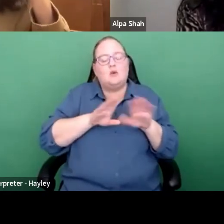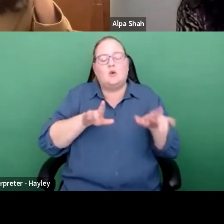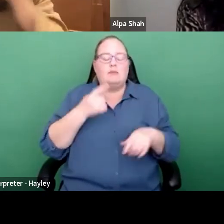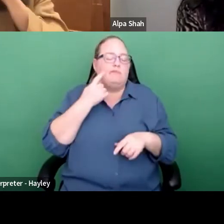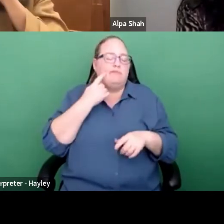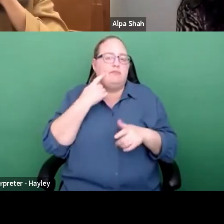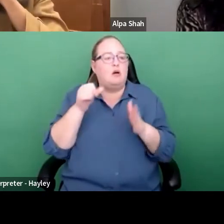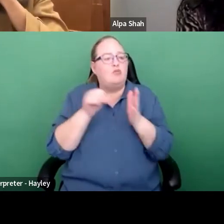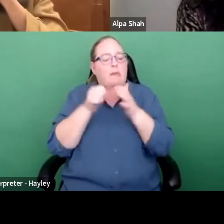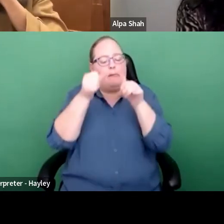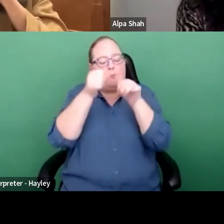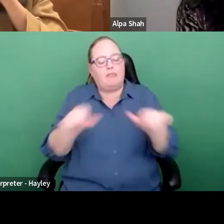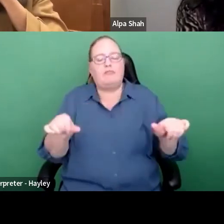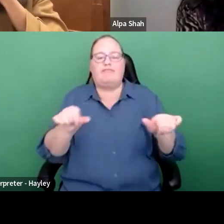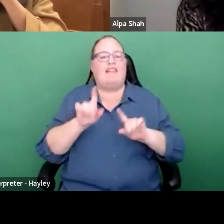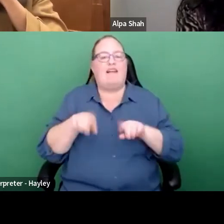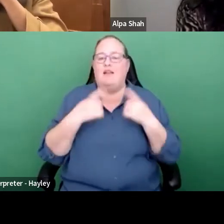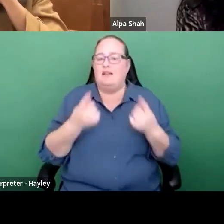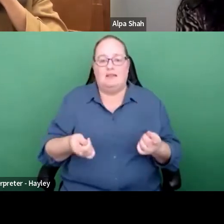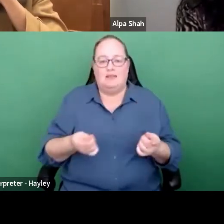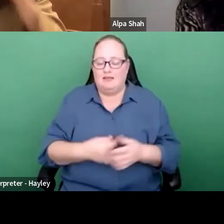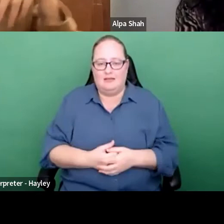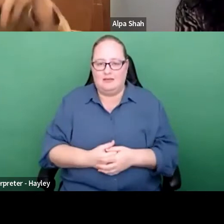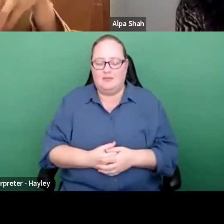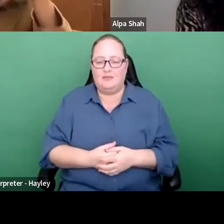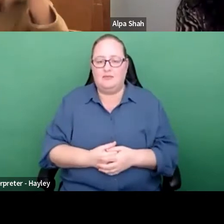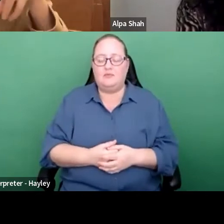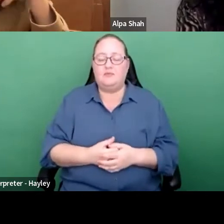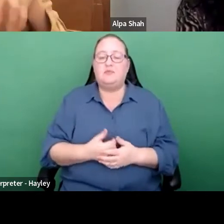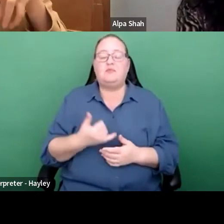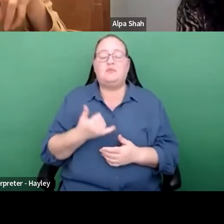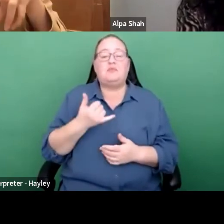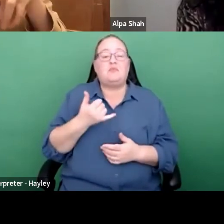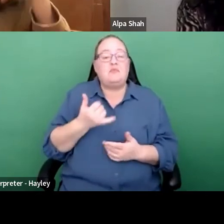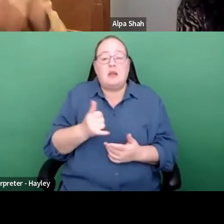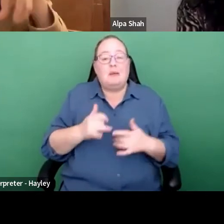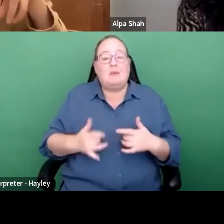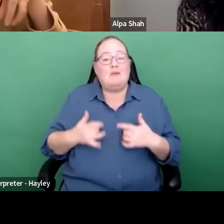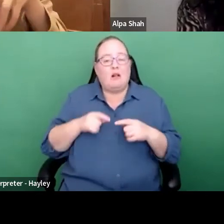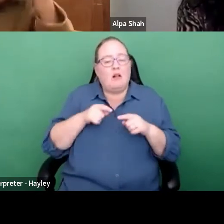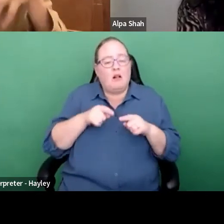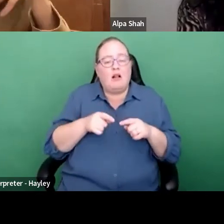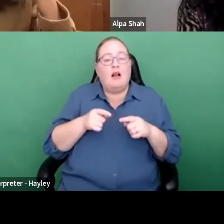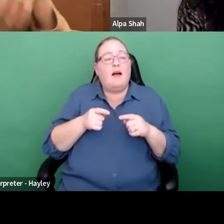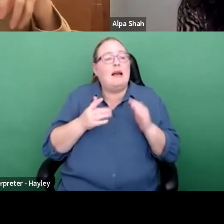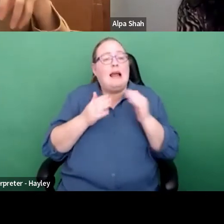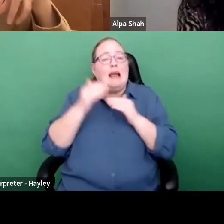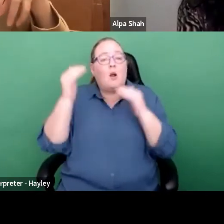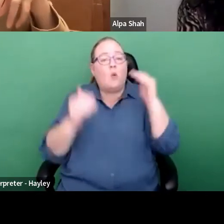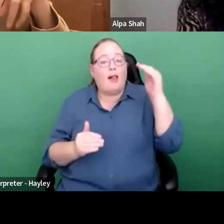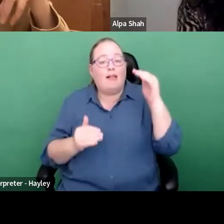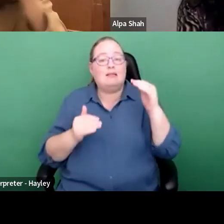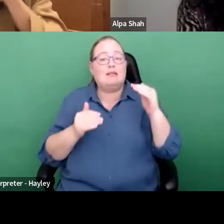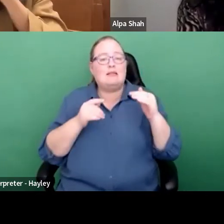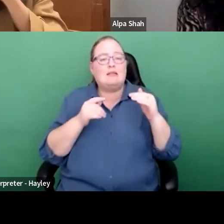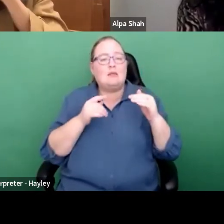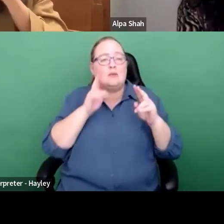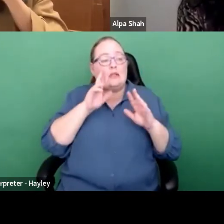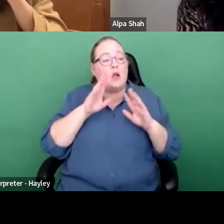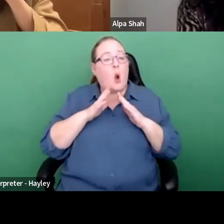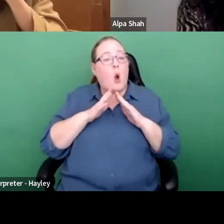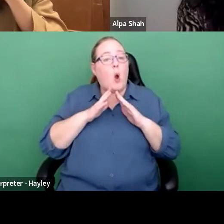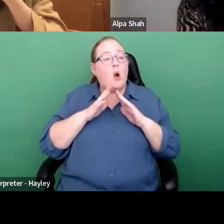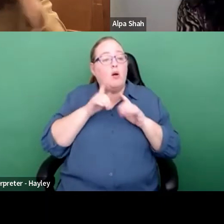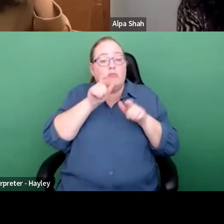just be solved. Even as it might appear to be a viscerally unfair symbol of inequality in a city grappling with homelessness.